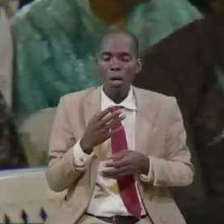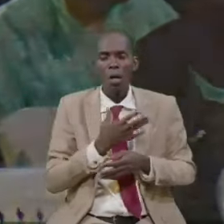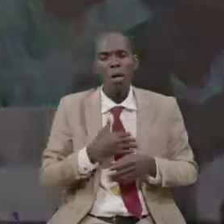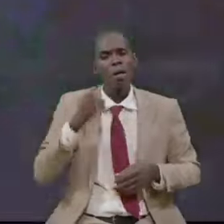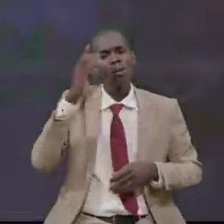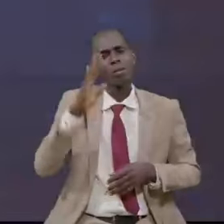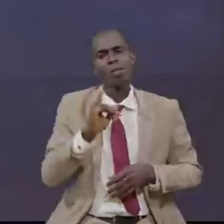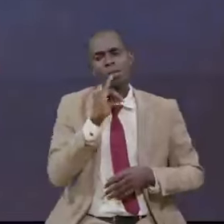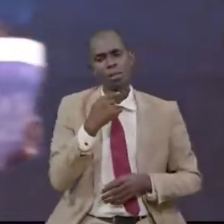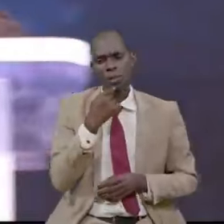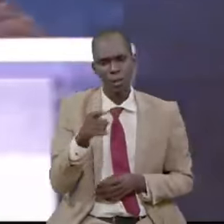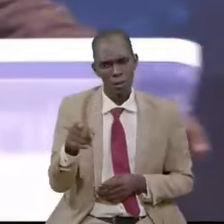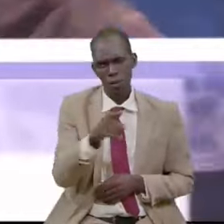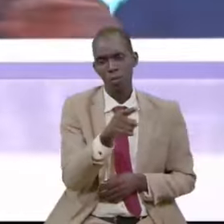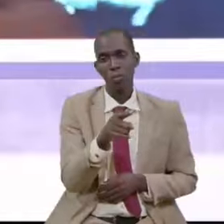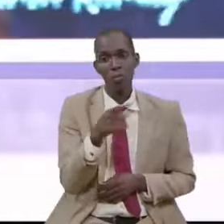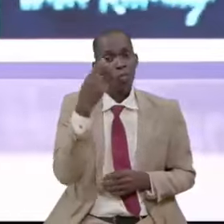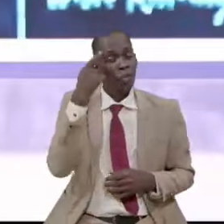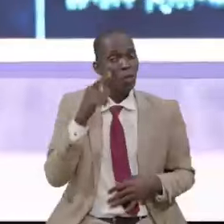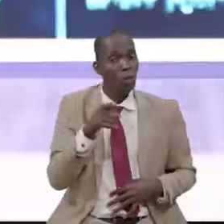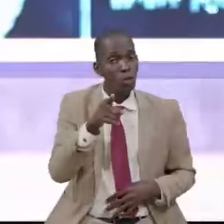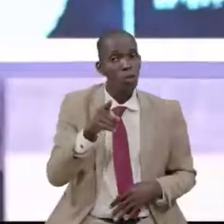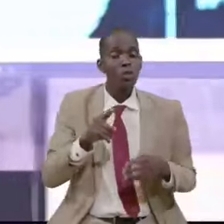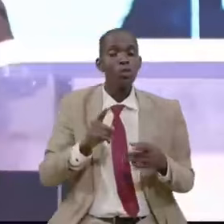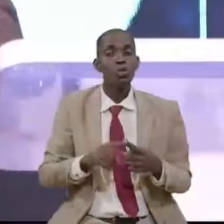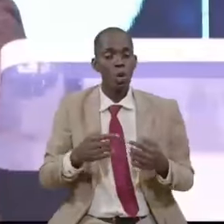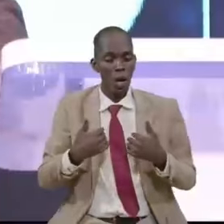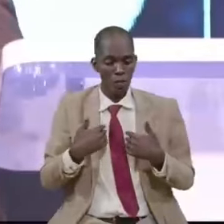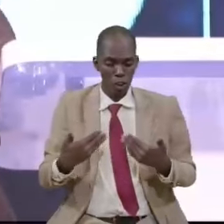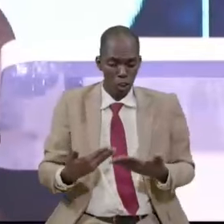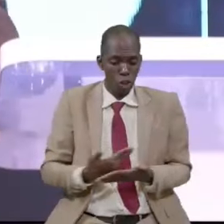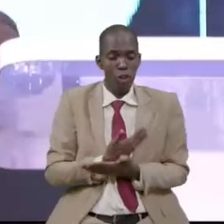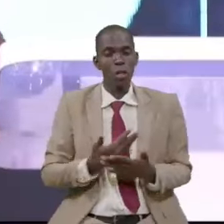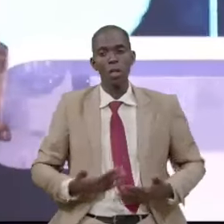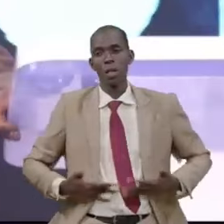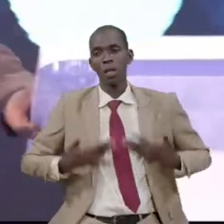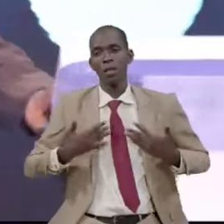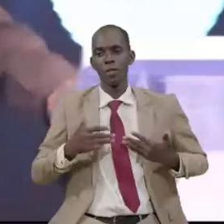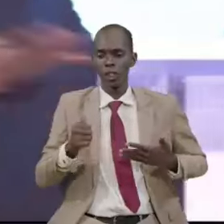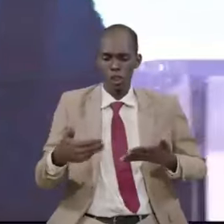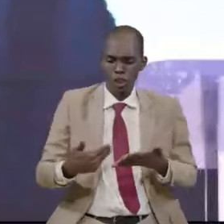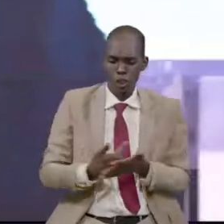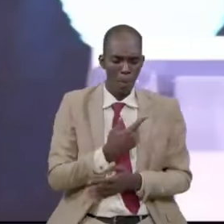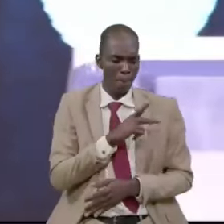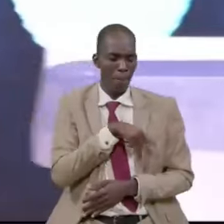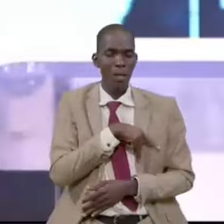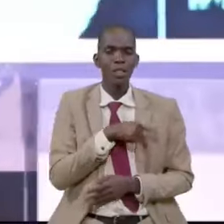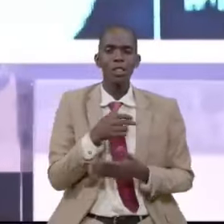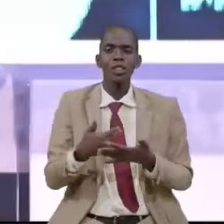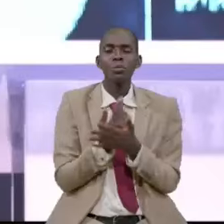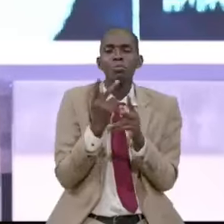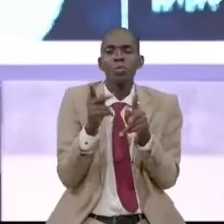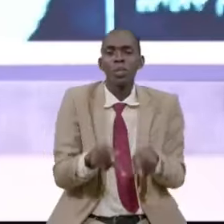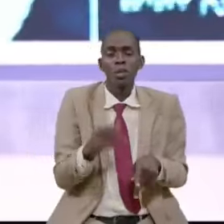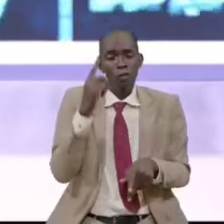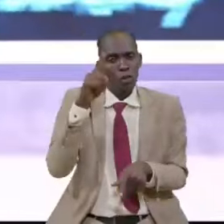to have the new life, the new personality, for you to have this redemption